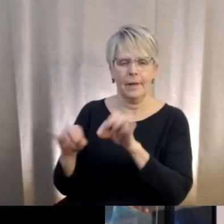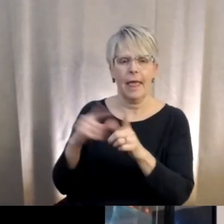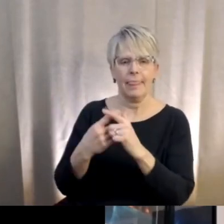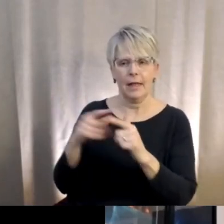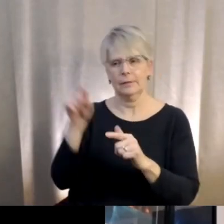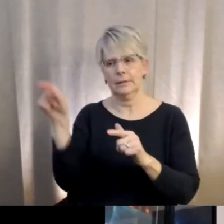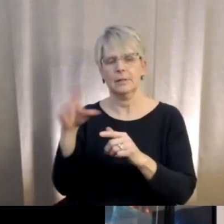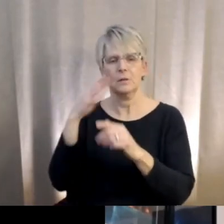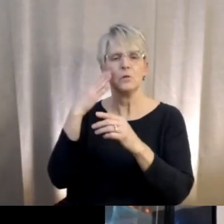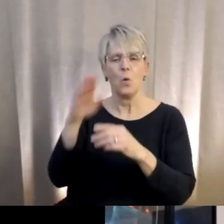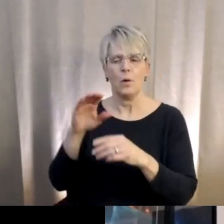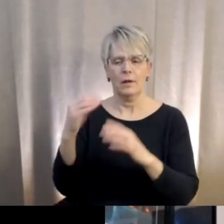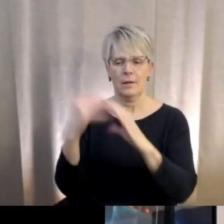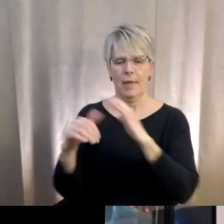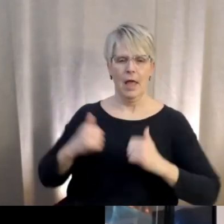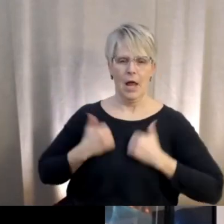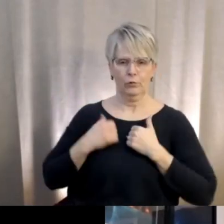chat.